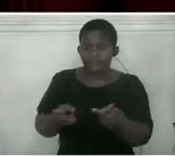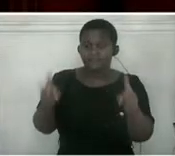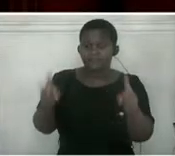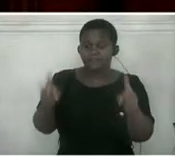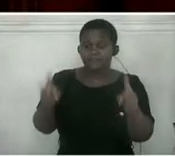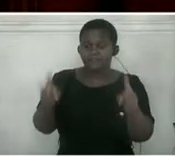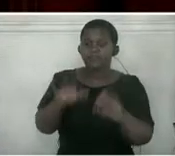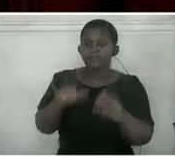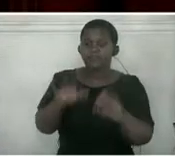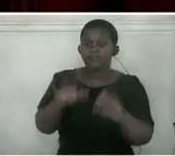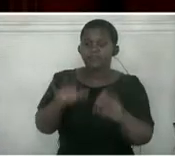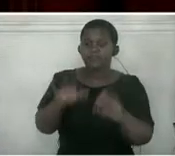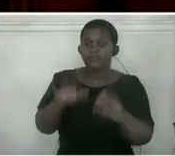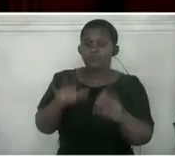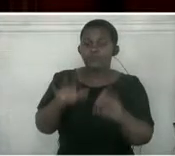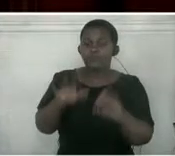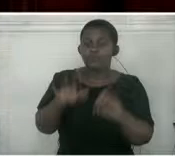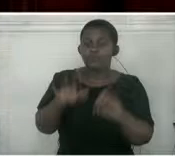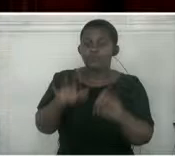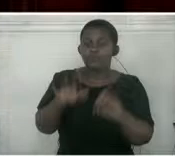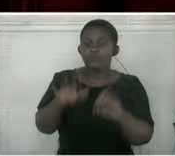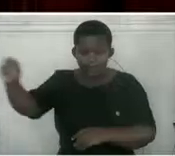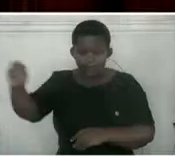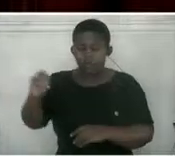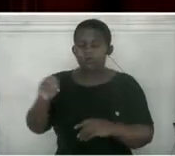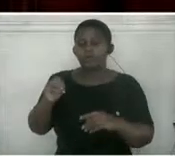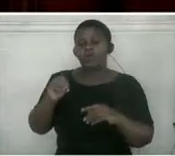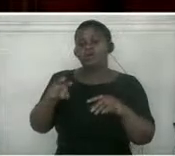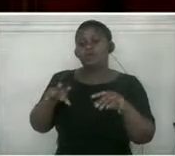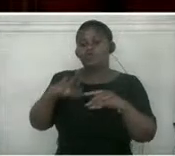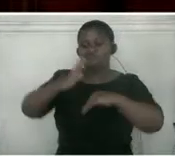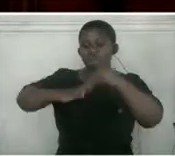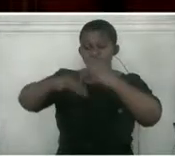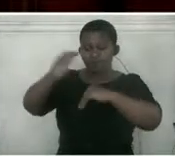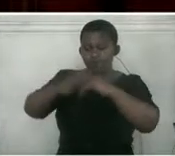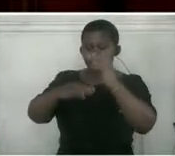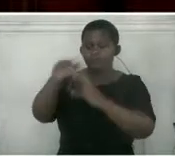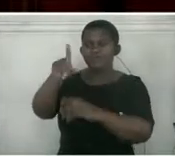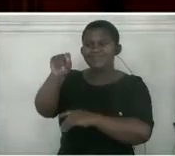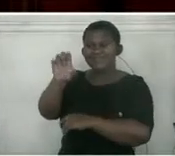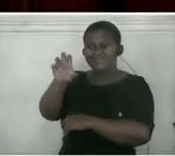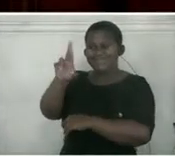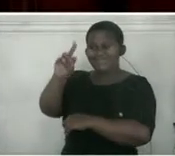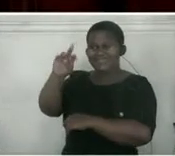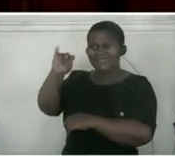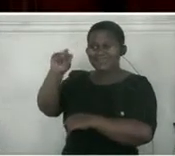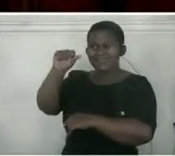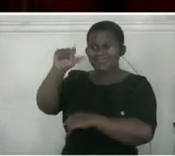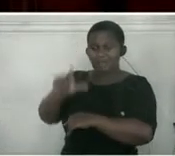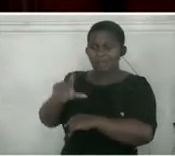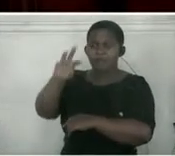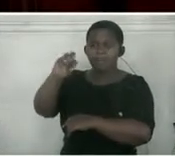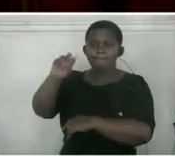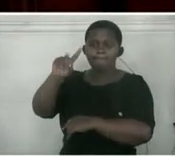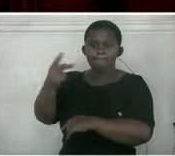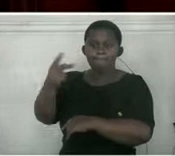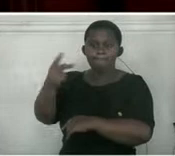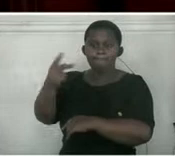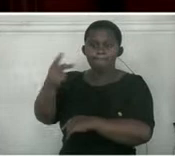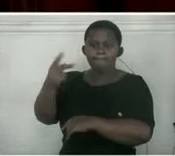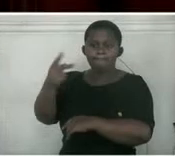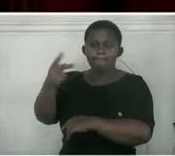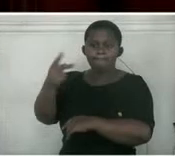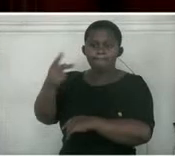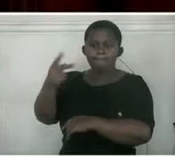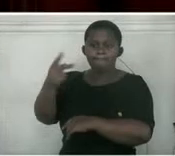million and will create 30 jobs. The construction of a terminal building at Umkhuze Airport is